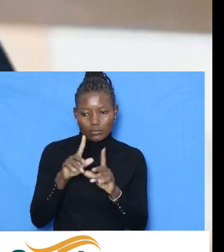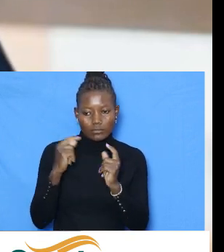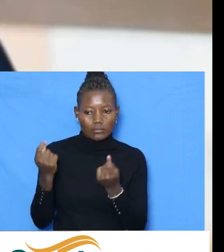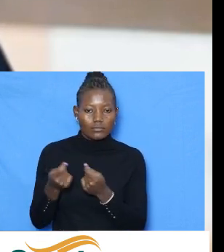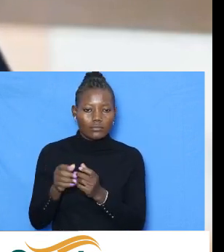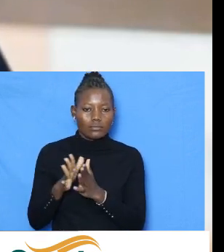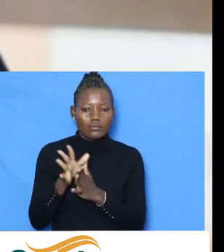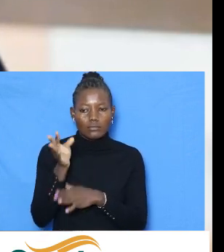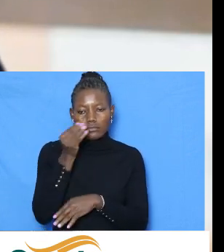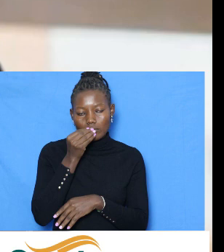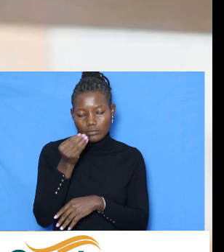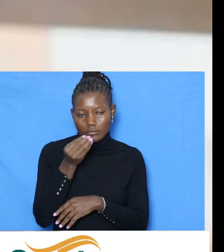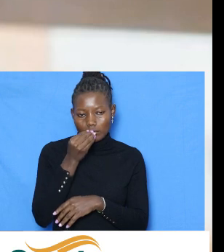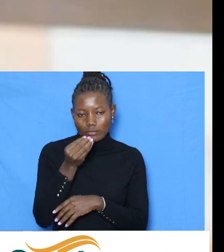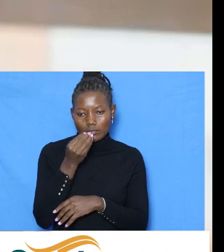of